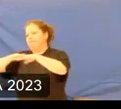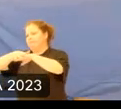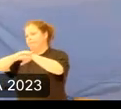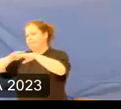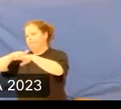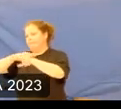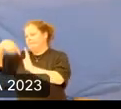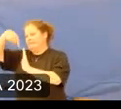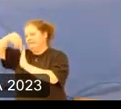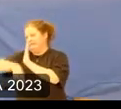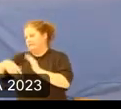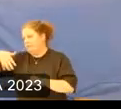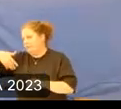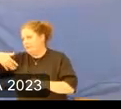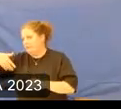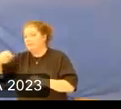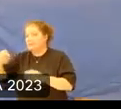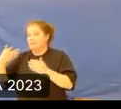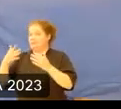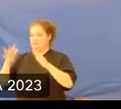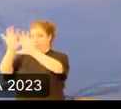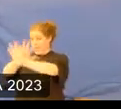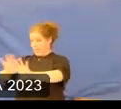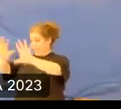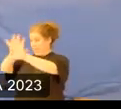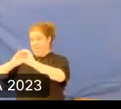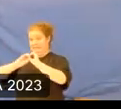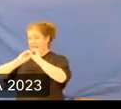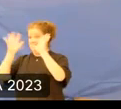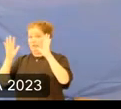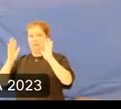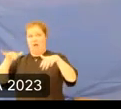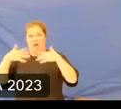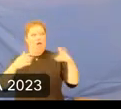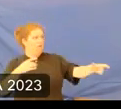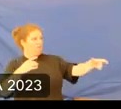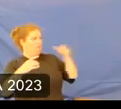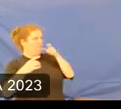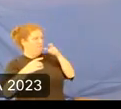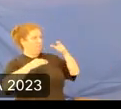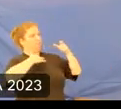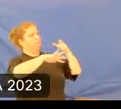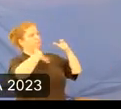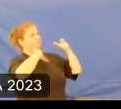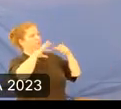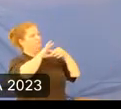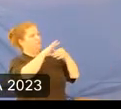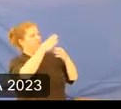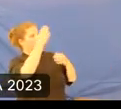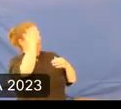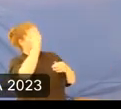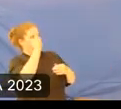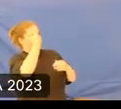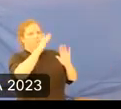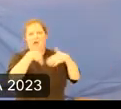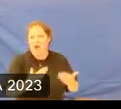it really remains, I think, a kind of puzzle. And obviously, there are two main kind of views here. It's incredibly fast, by the way. We did some sort of brain imaging